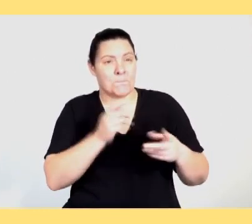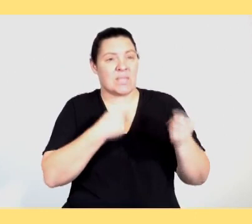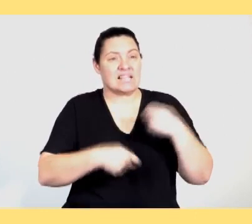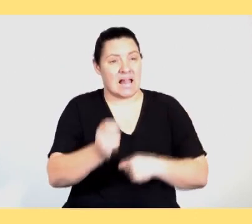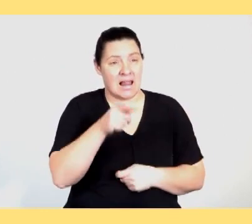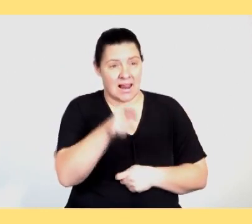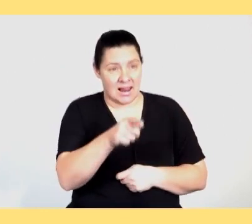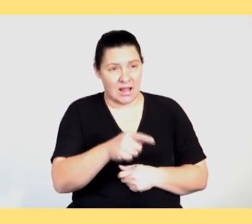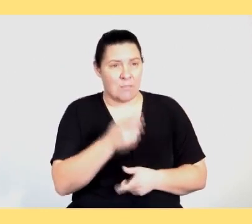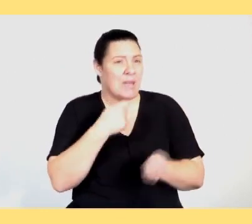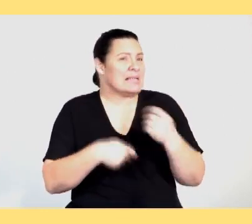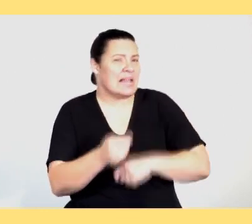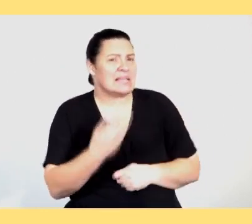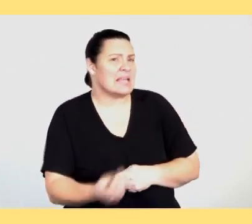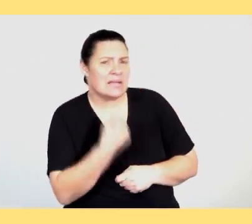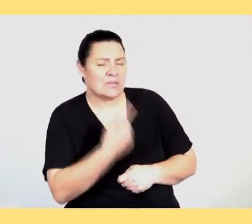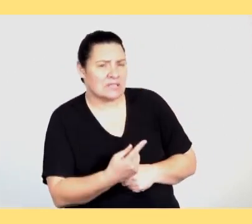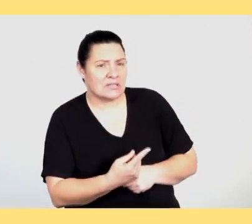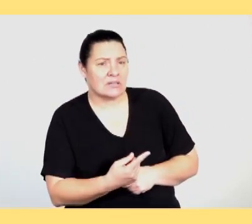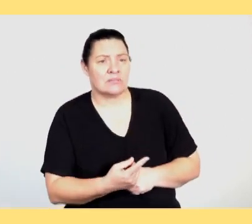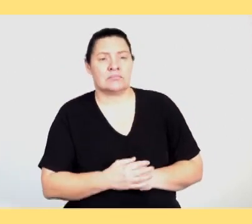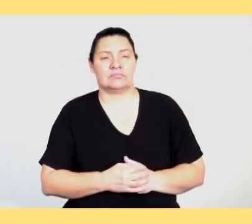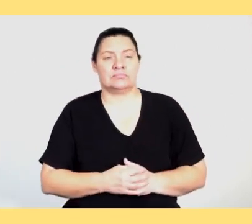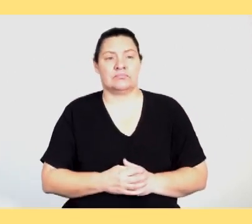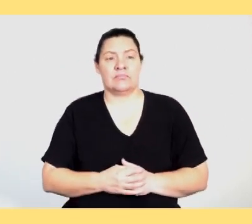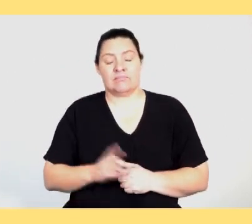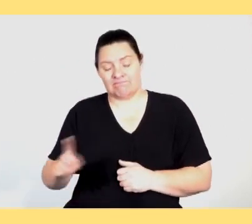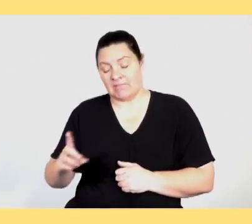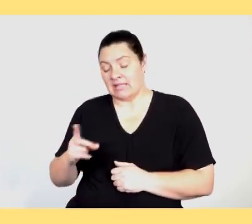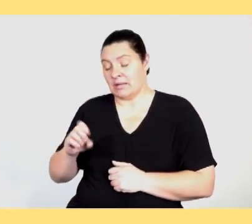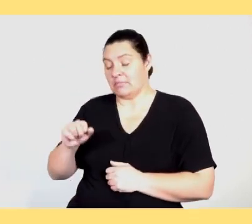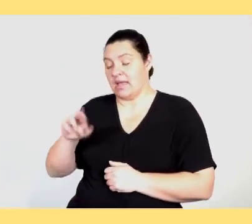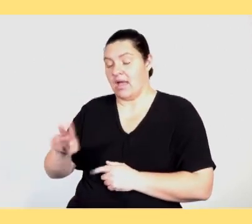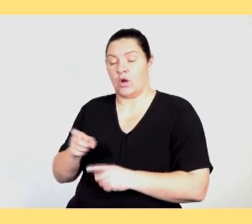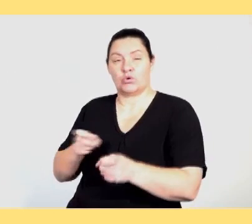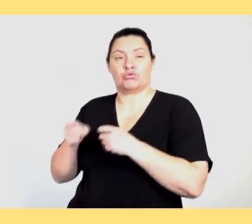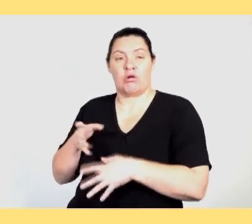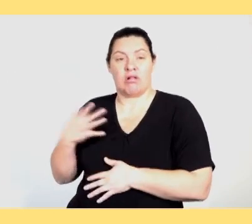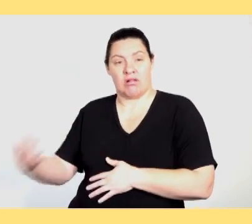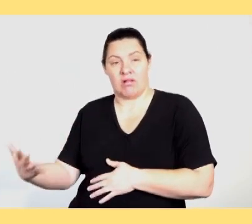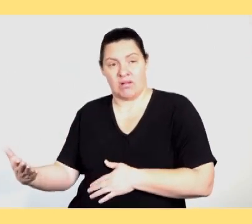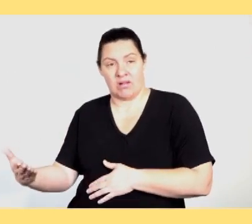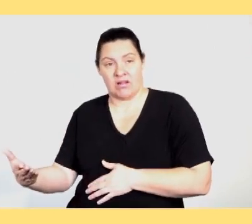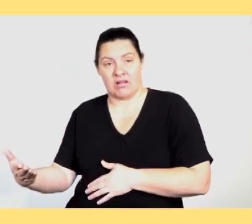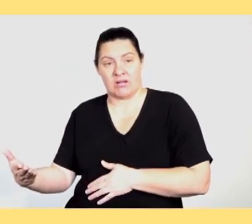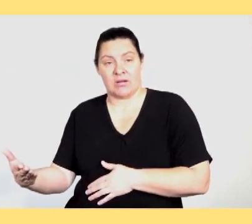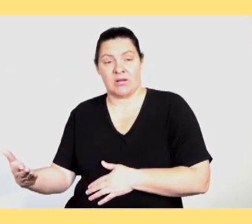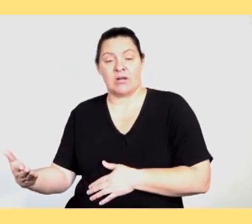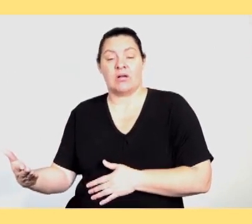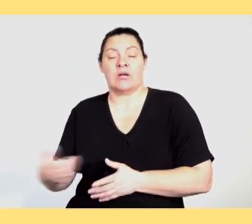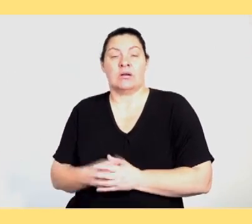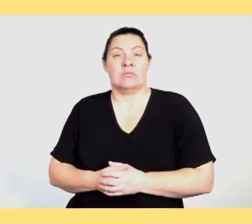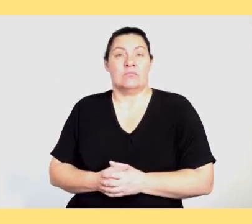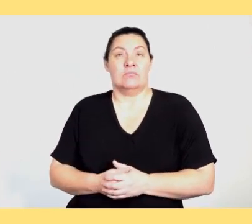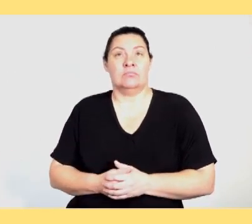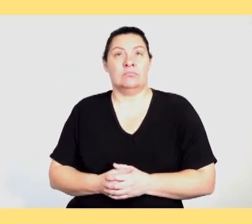sales. So in my sales, what do I now say? I now say debtors control. On the credit side,